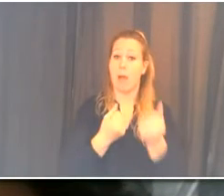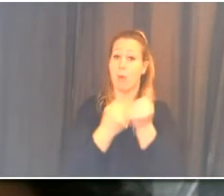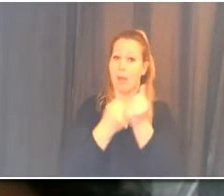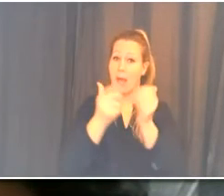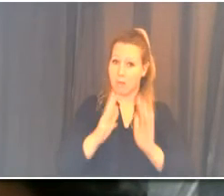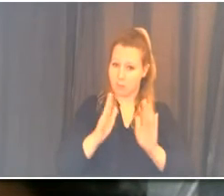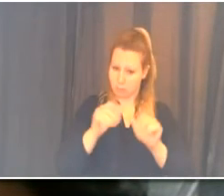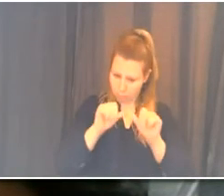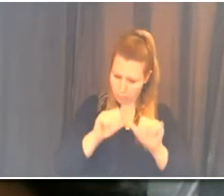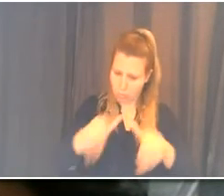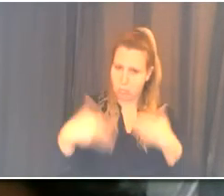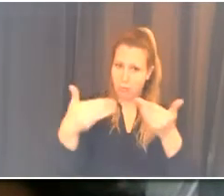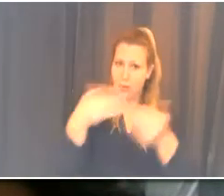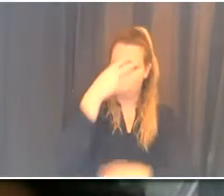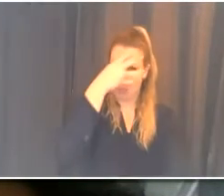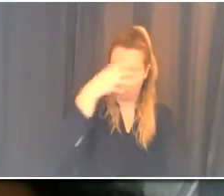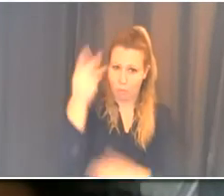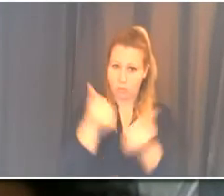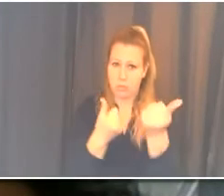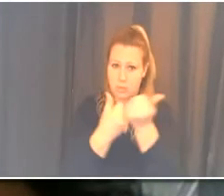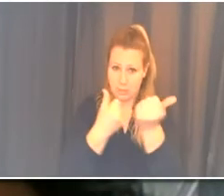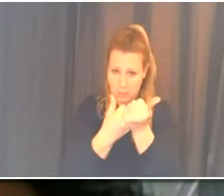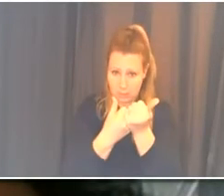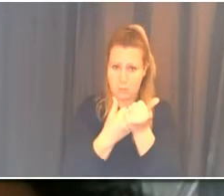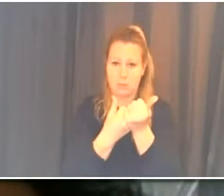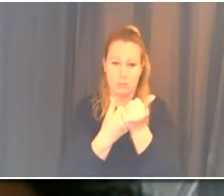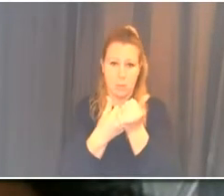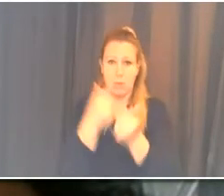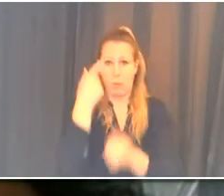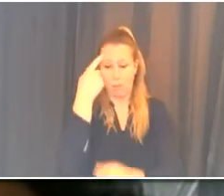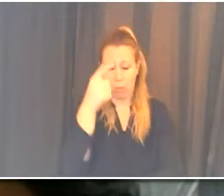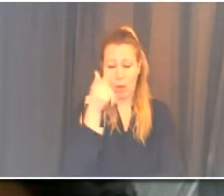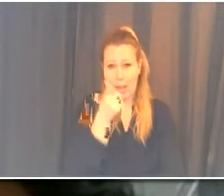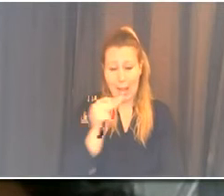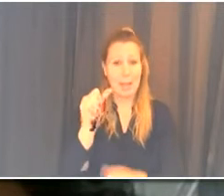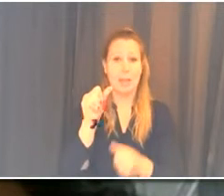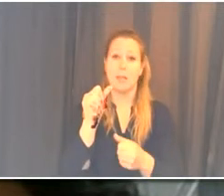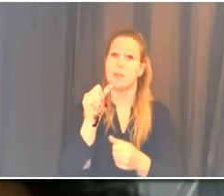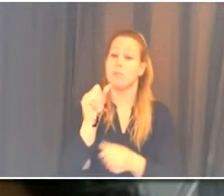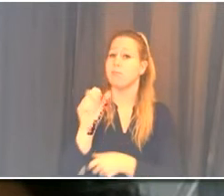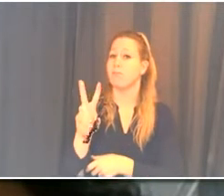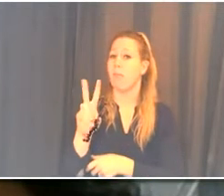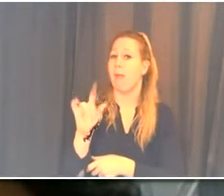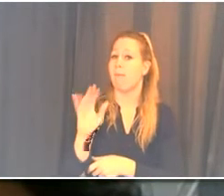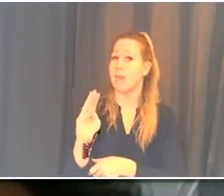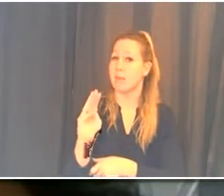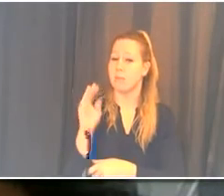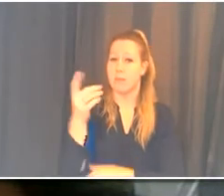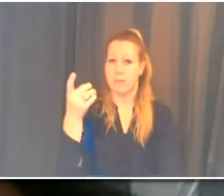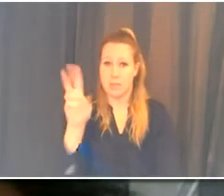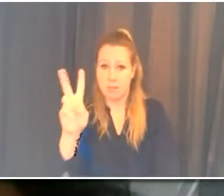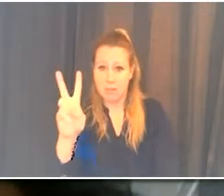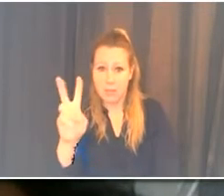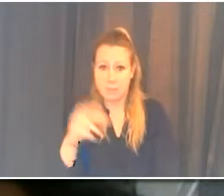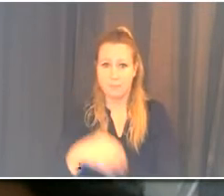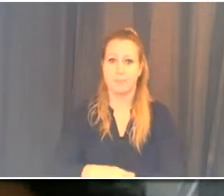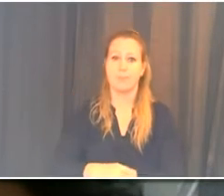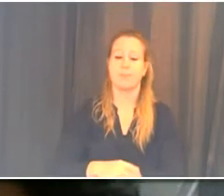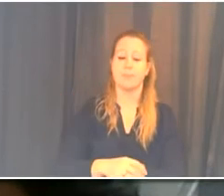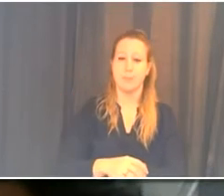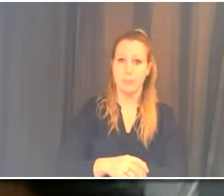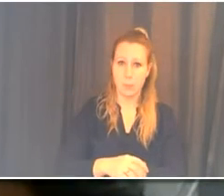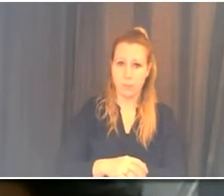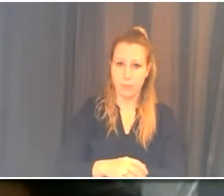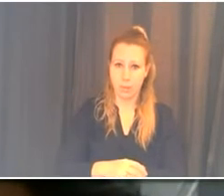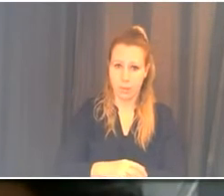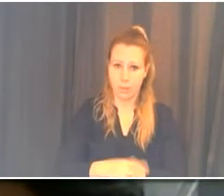referrals to our housing program our public benefits program our education program and other essential